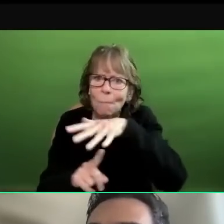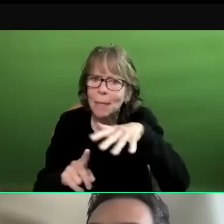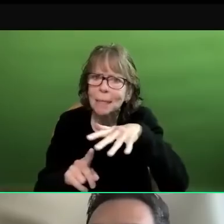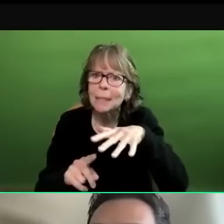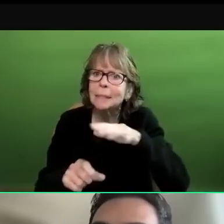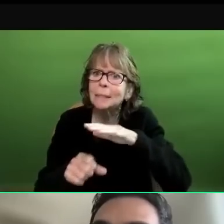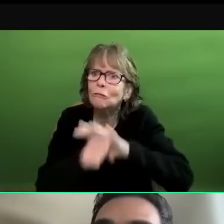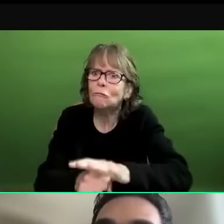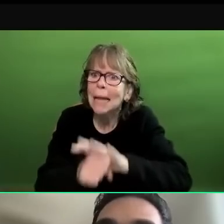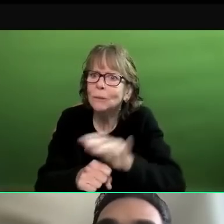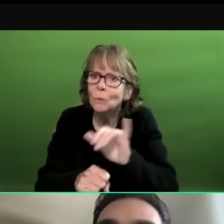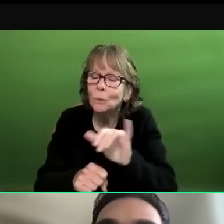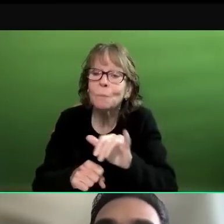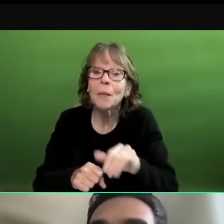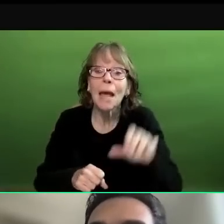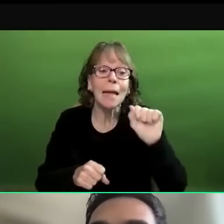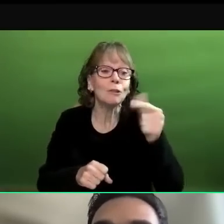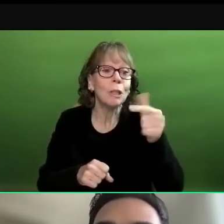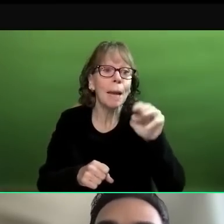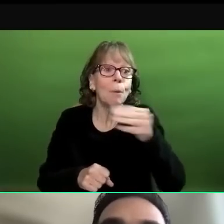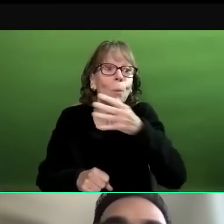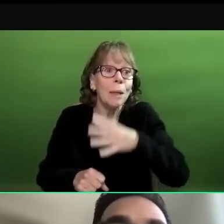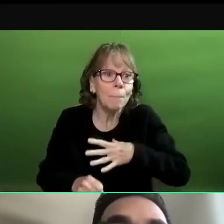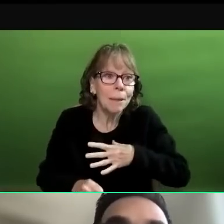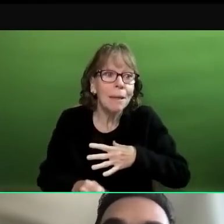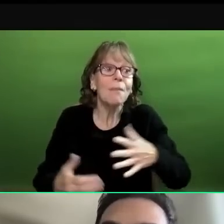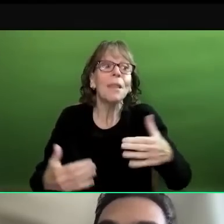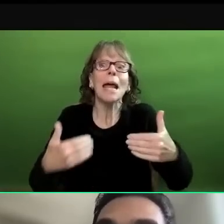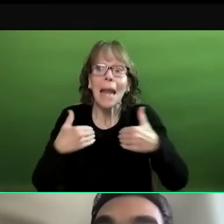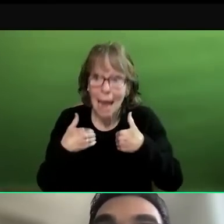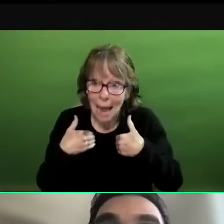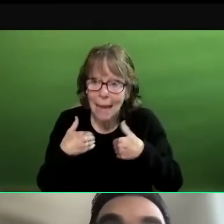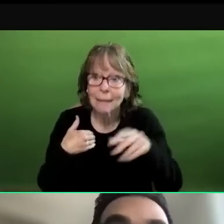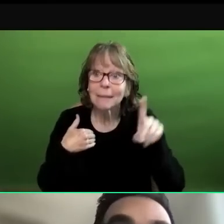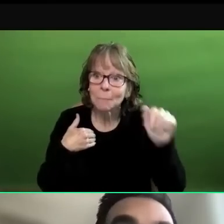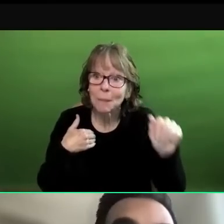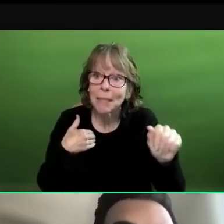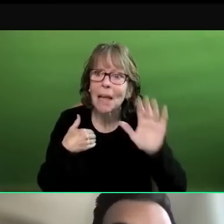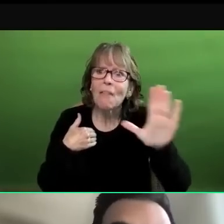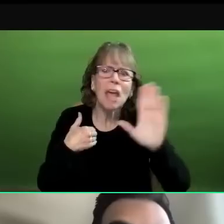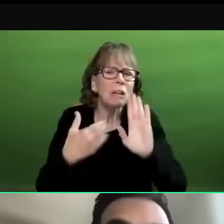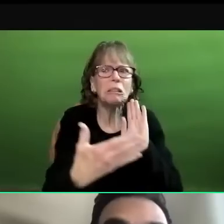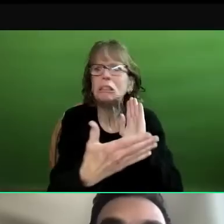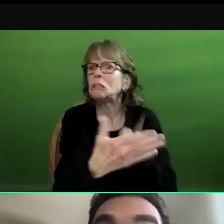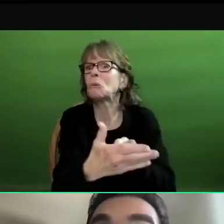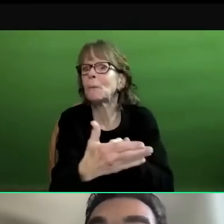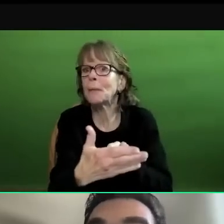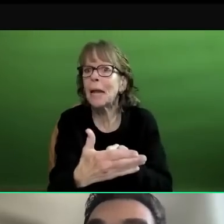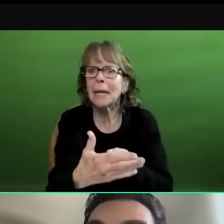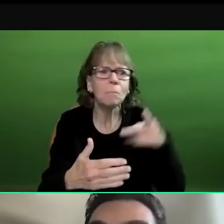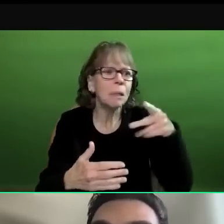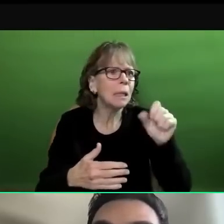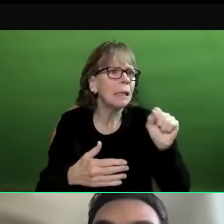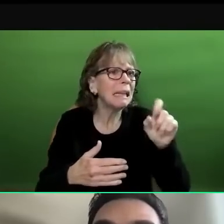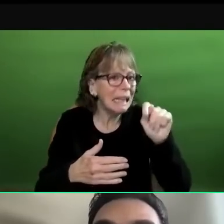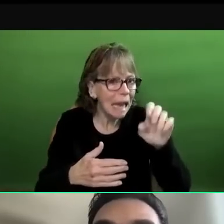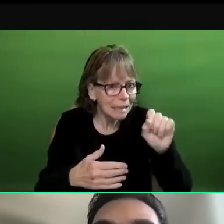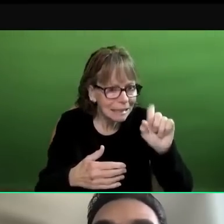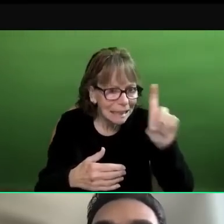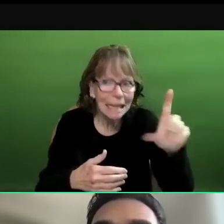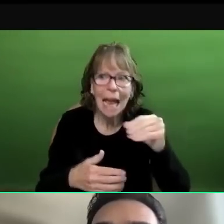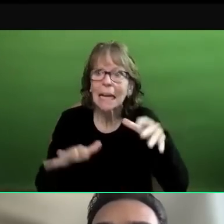SGM women with disabilities faced higher rates of discrimination, post-traumatic stress disorder, as well as anxiety